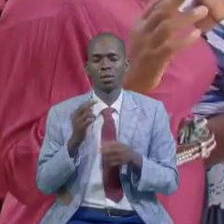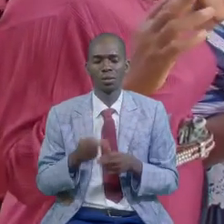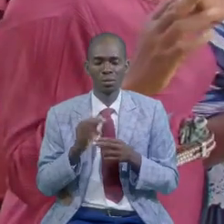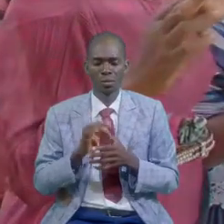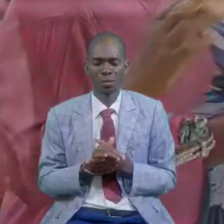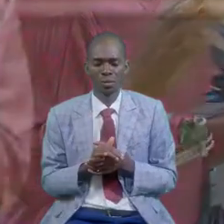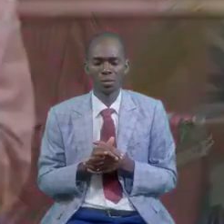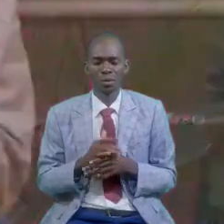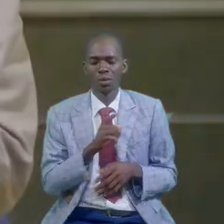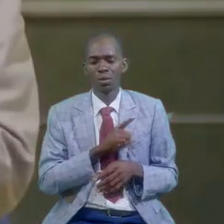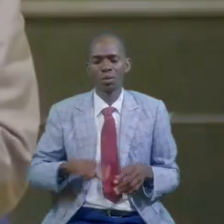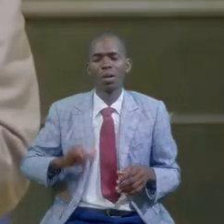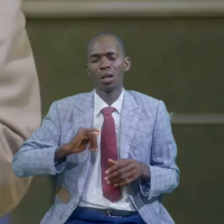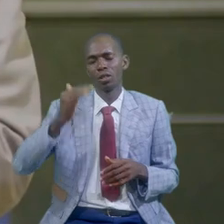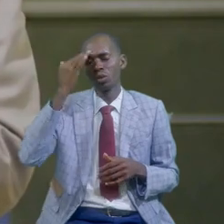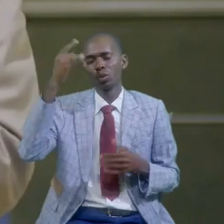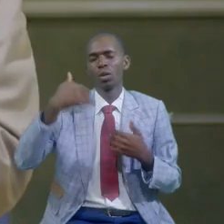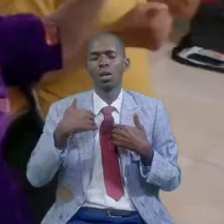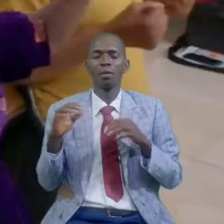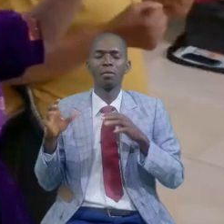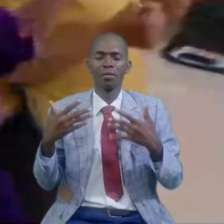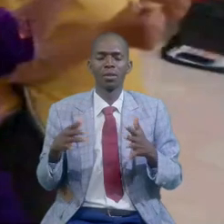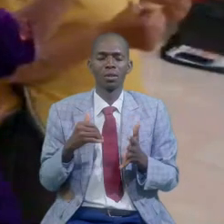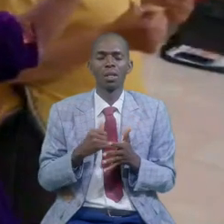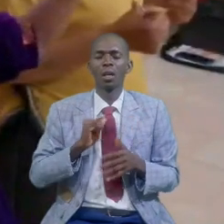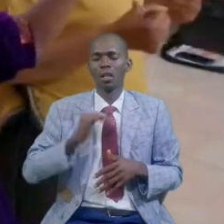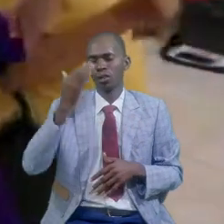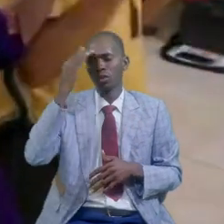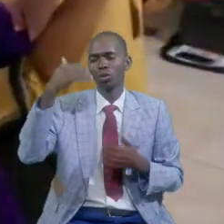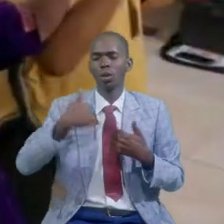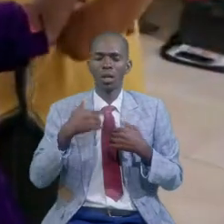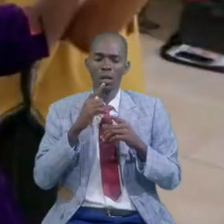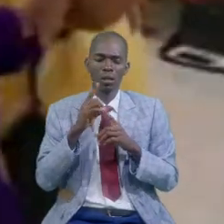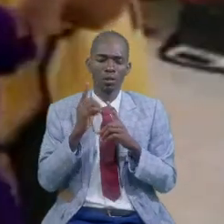Lord, I know you have done it. I know you have answered.